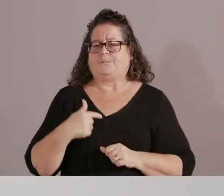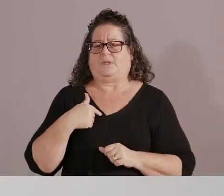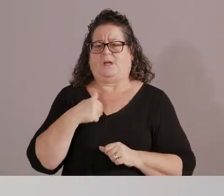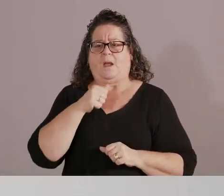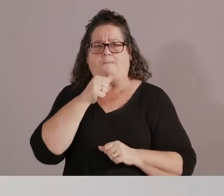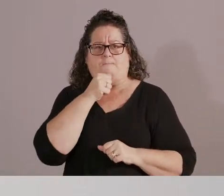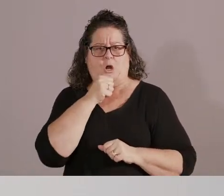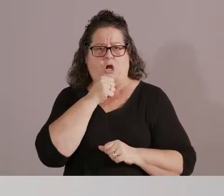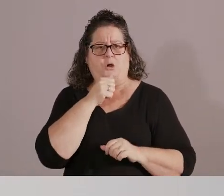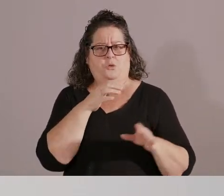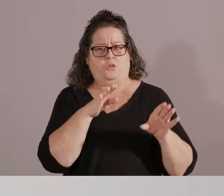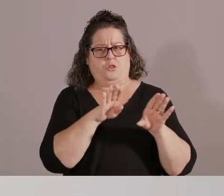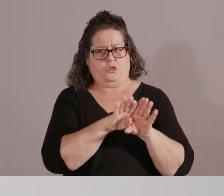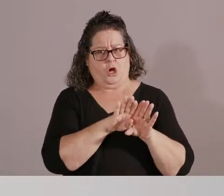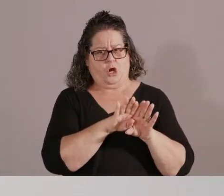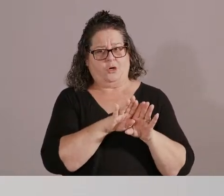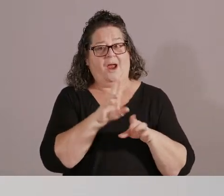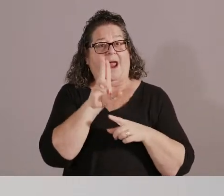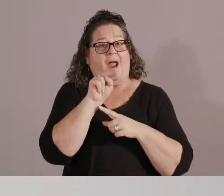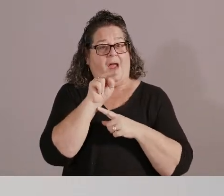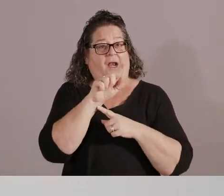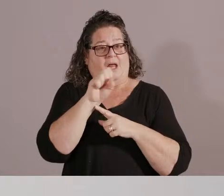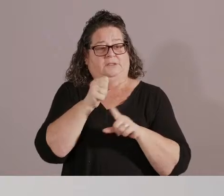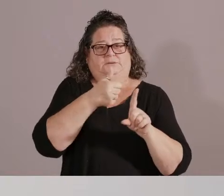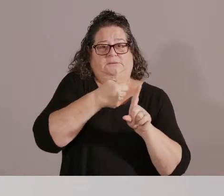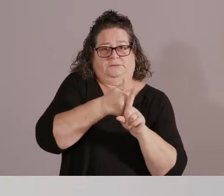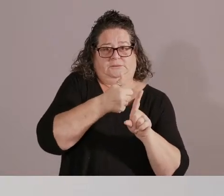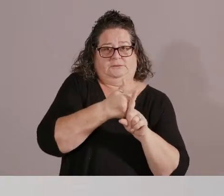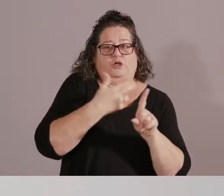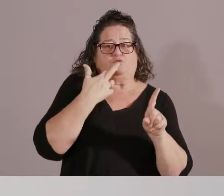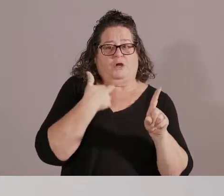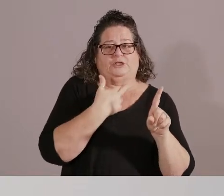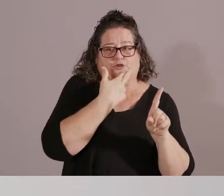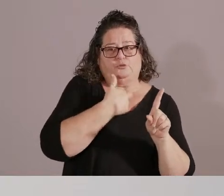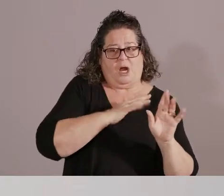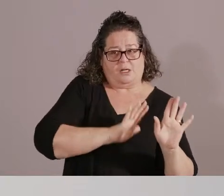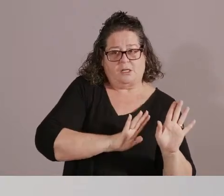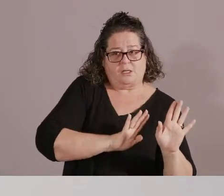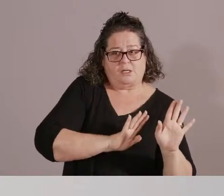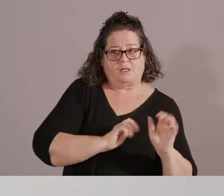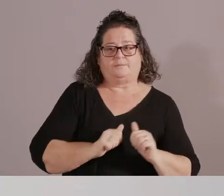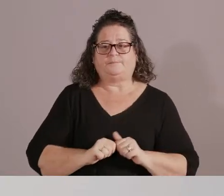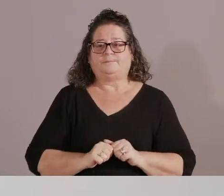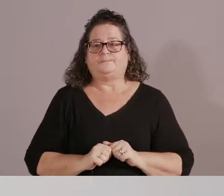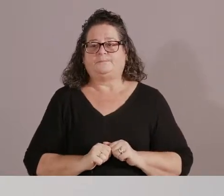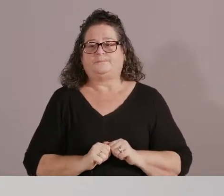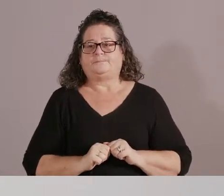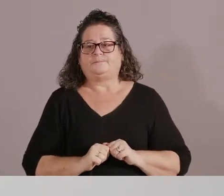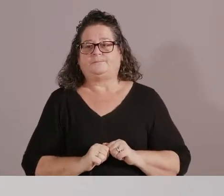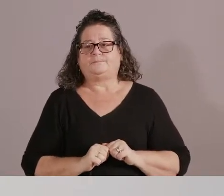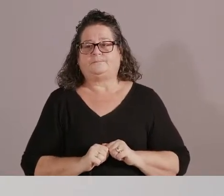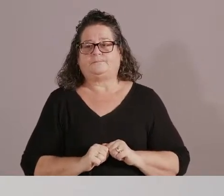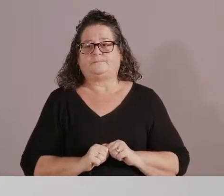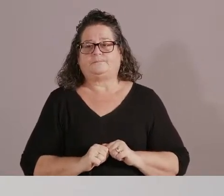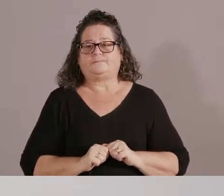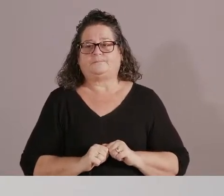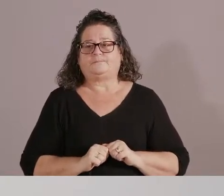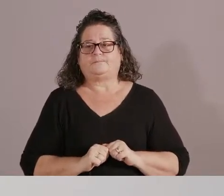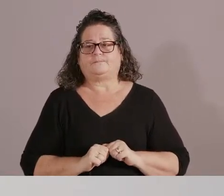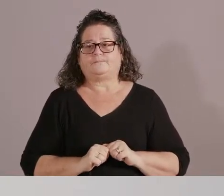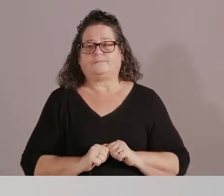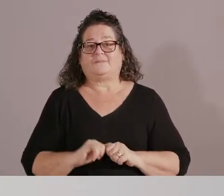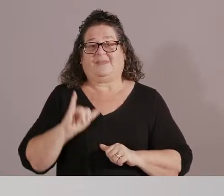supposed to be at reduced occupancy and enforcing masks and those types of things. Obviously, we are finding that just this week